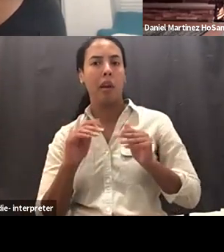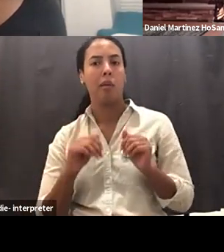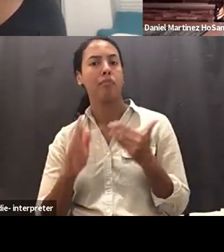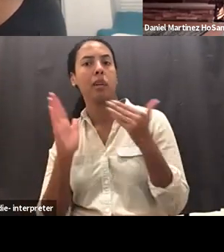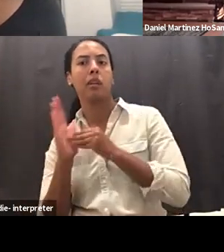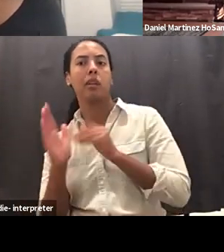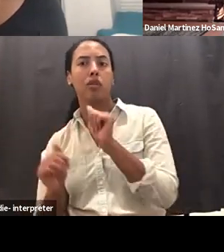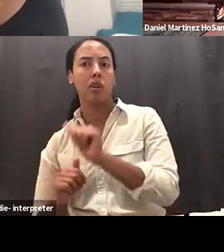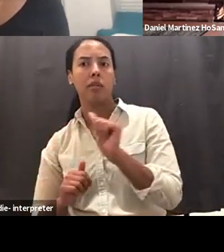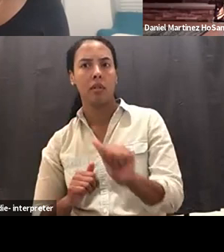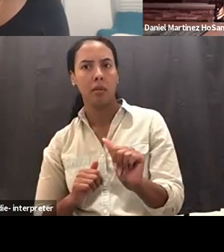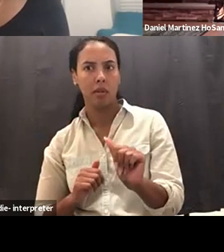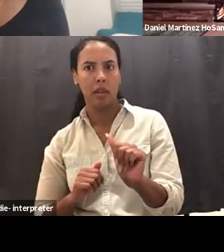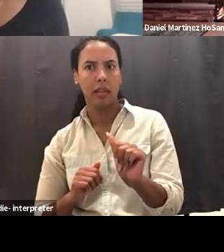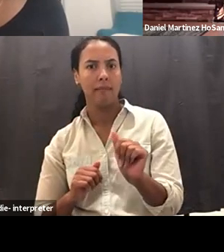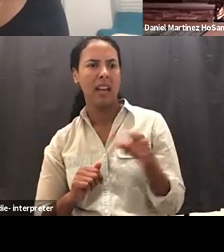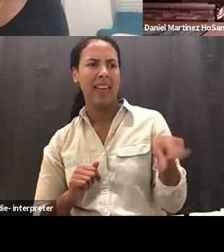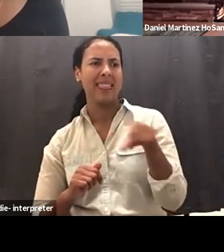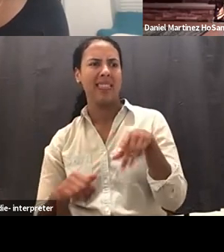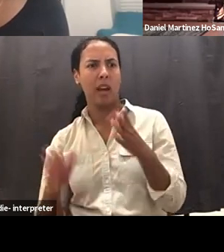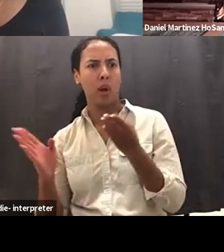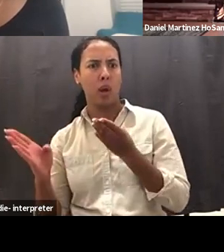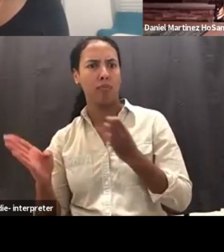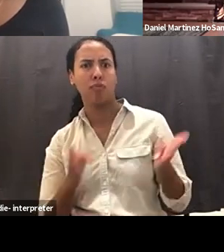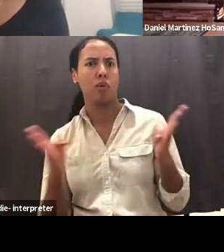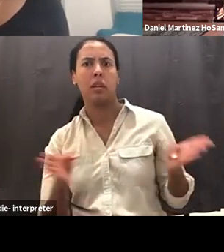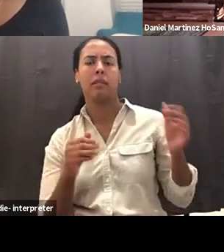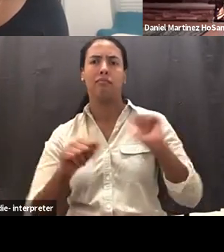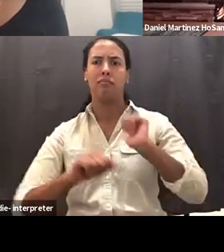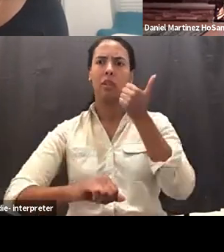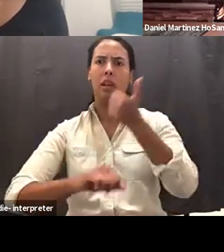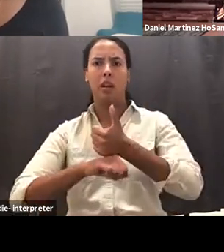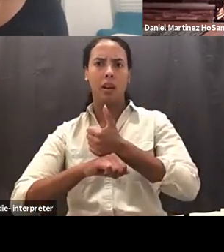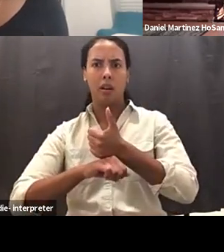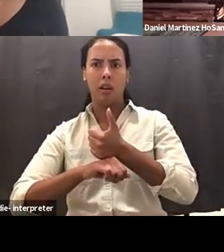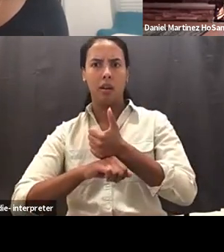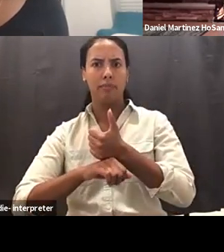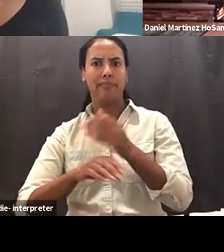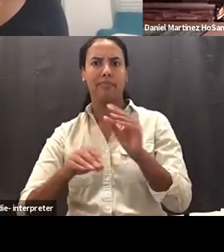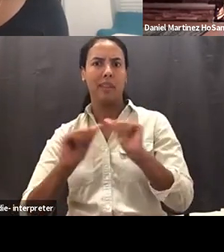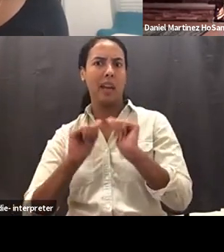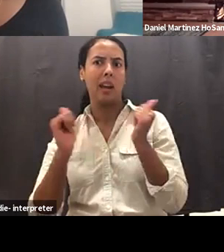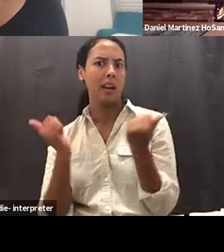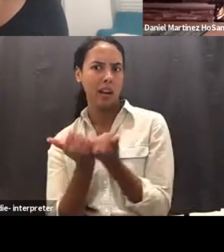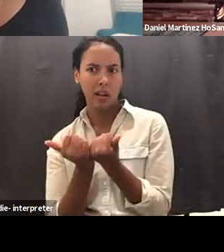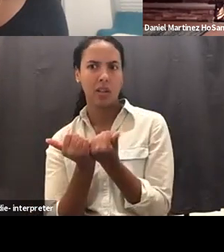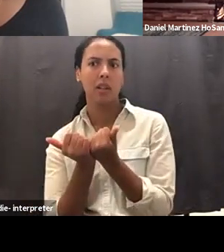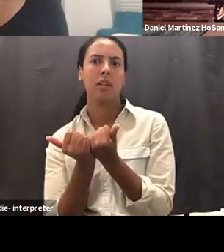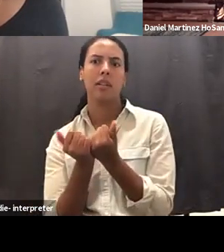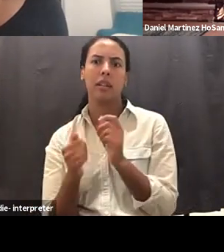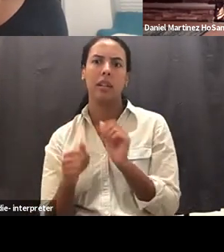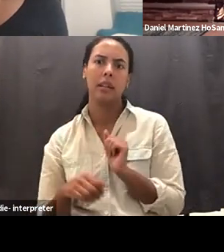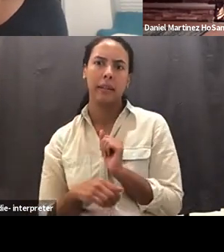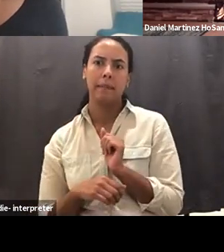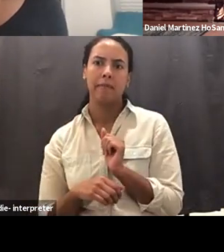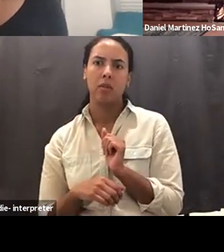really powerful grassroots organization, and they have agency, and they're using it. And they're using it there in the same